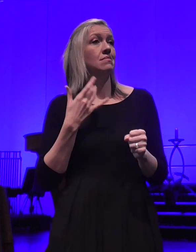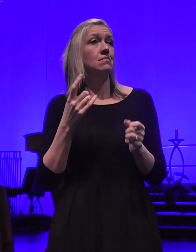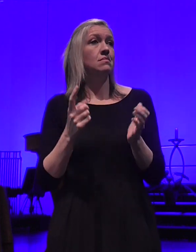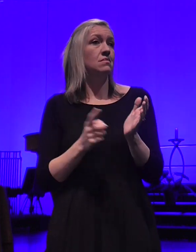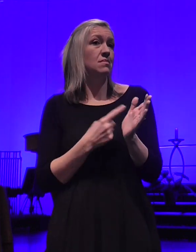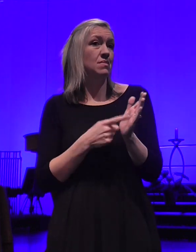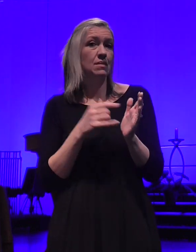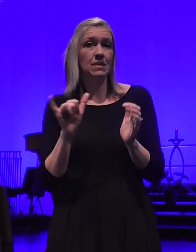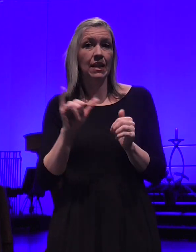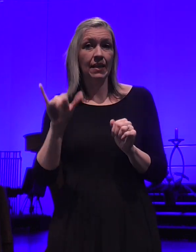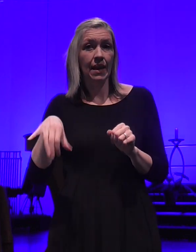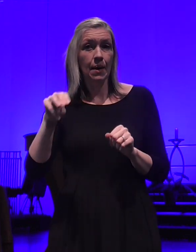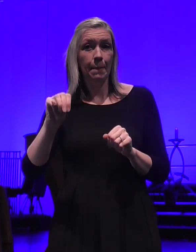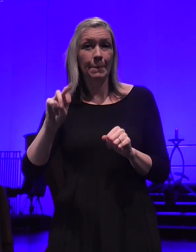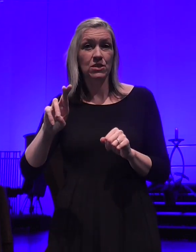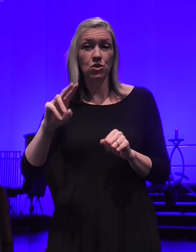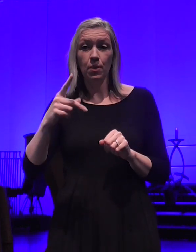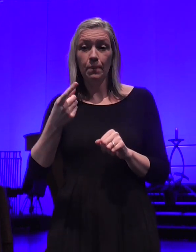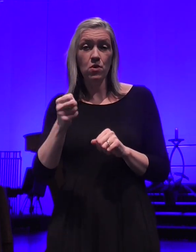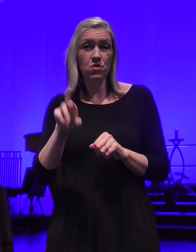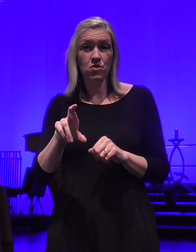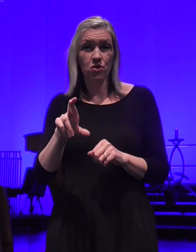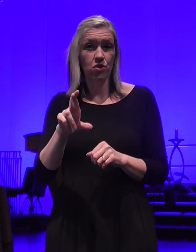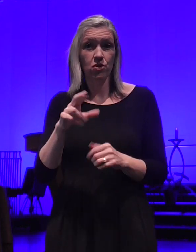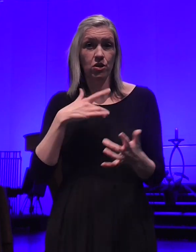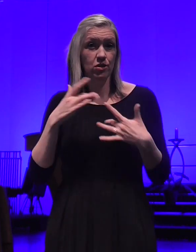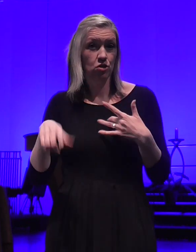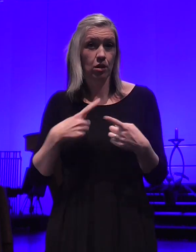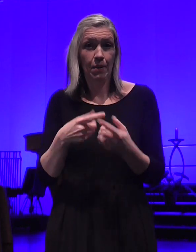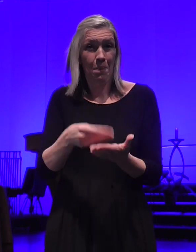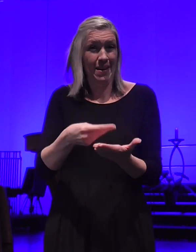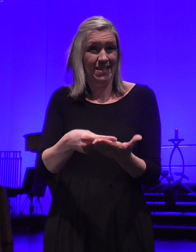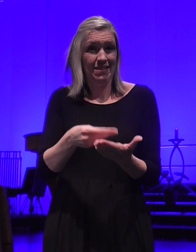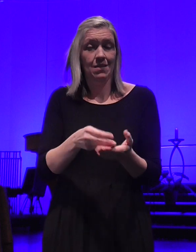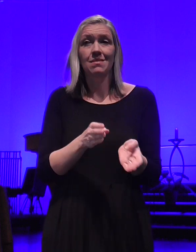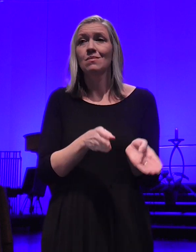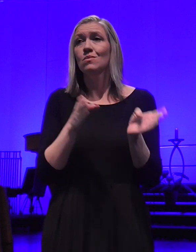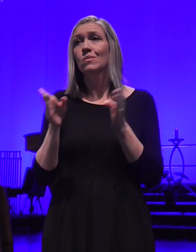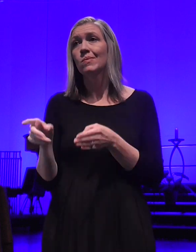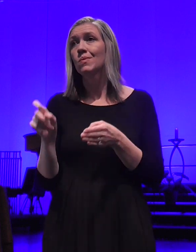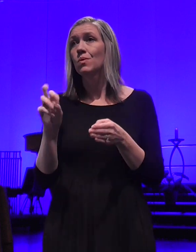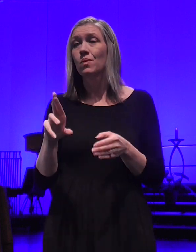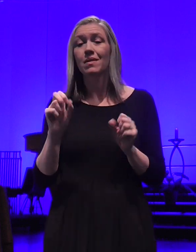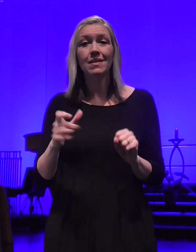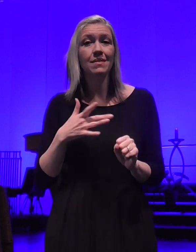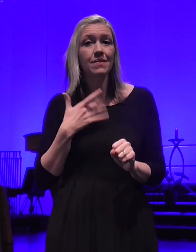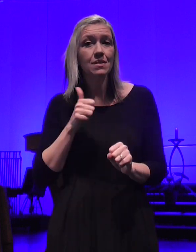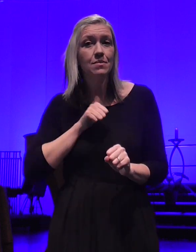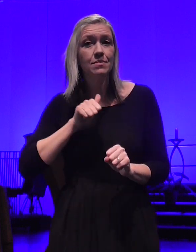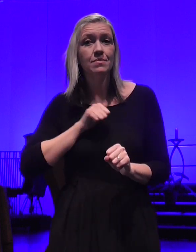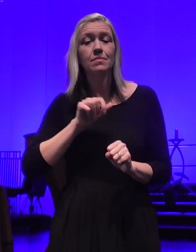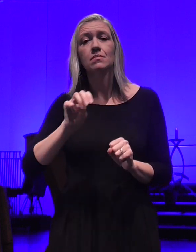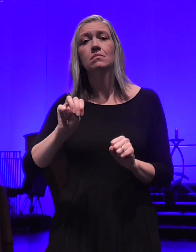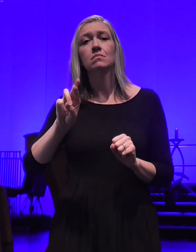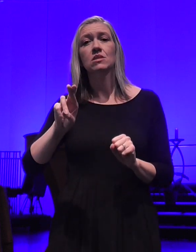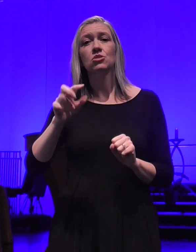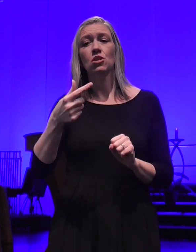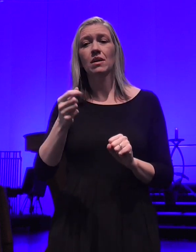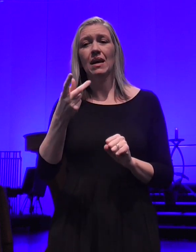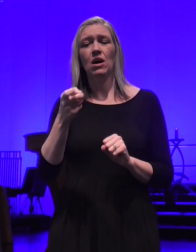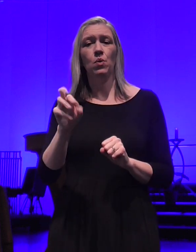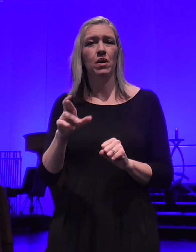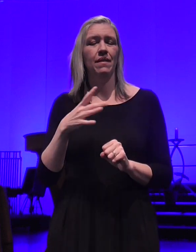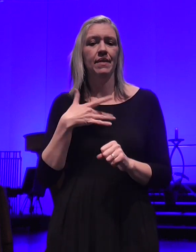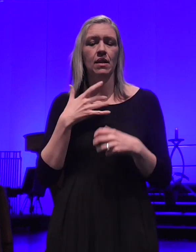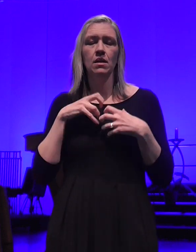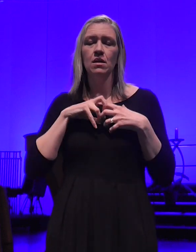money. And I can be Mr. Gower, in such pain and in such sorrow, right